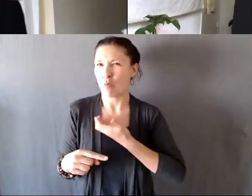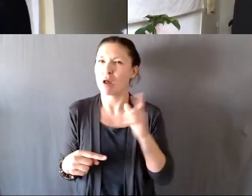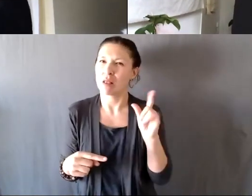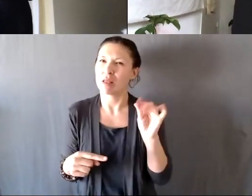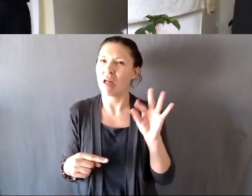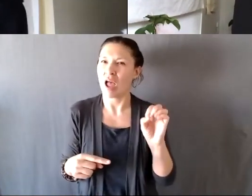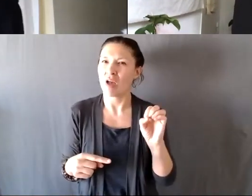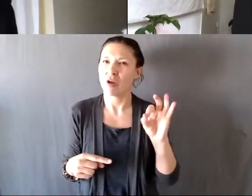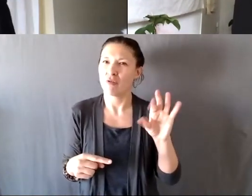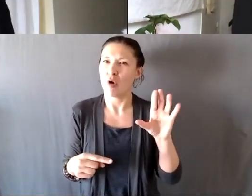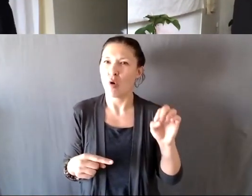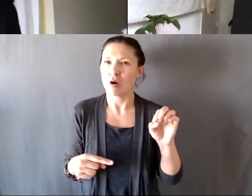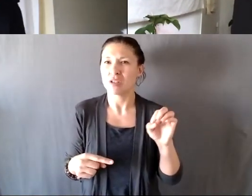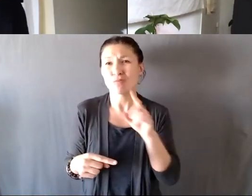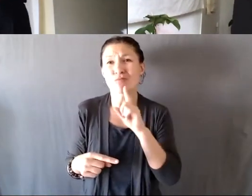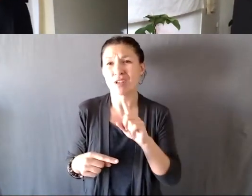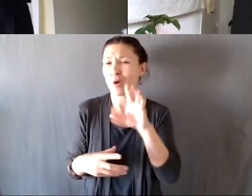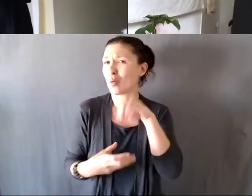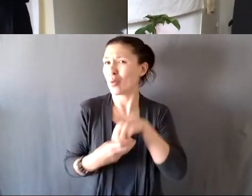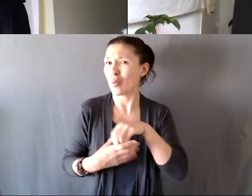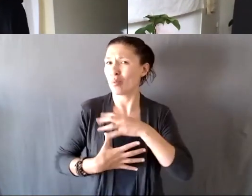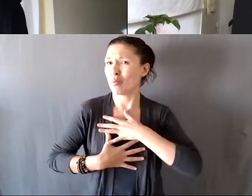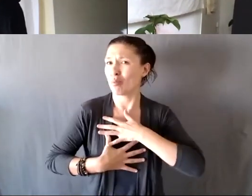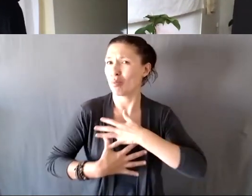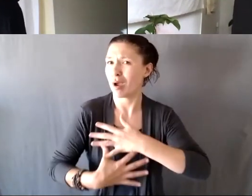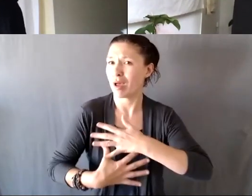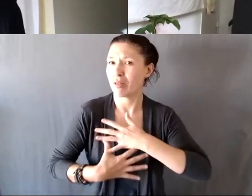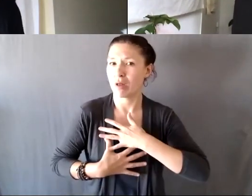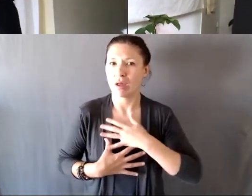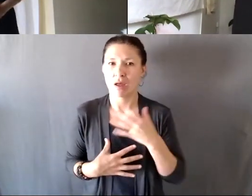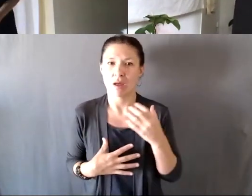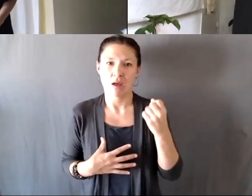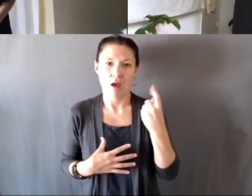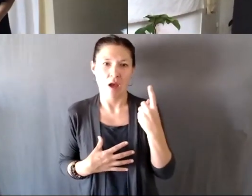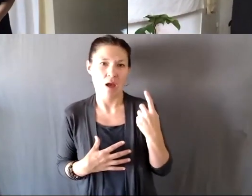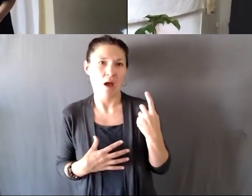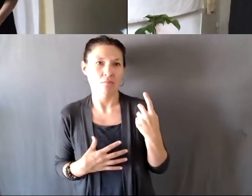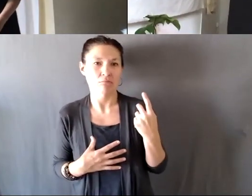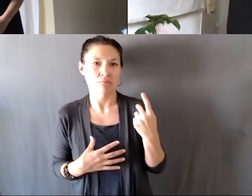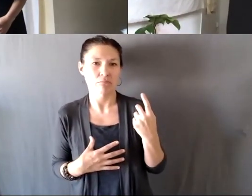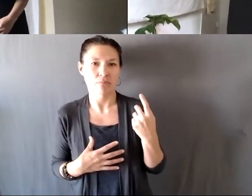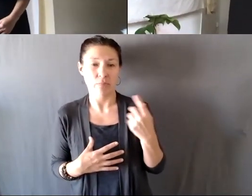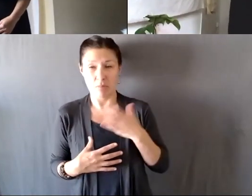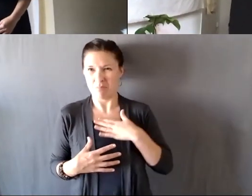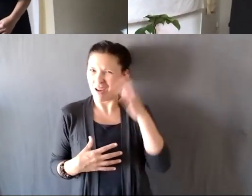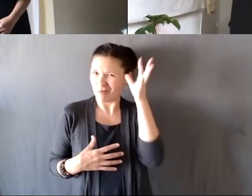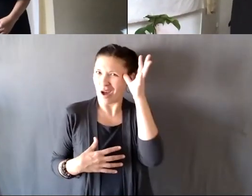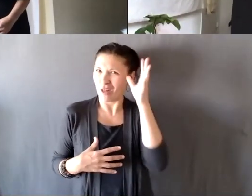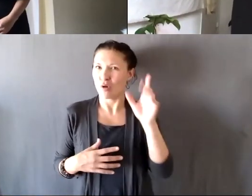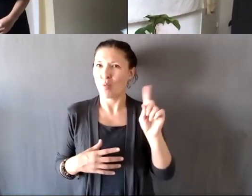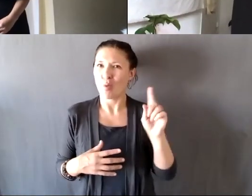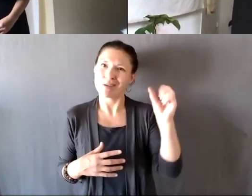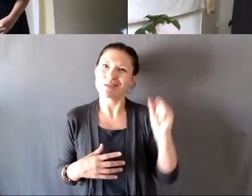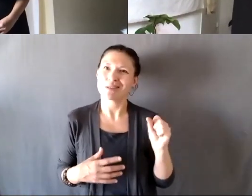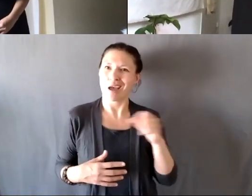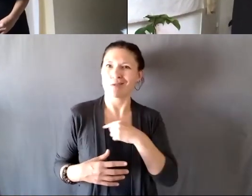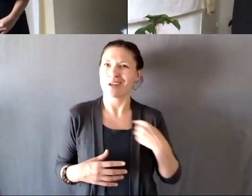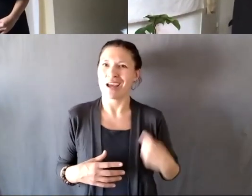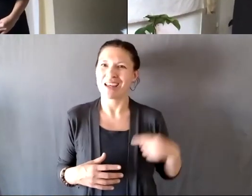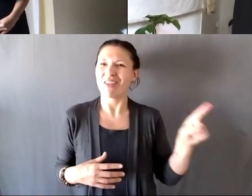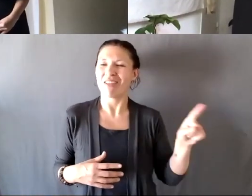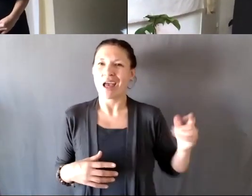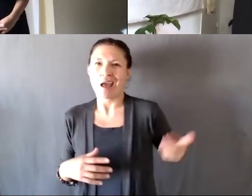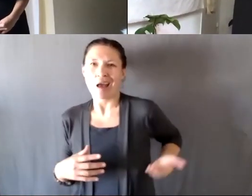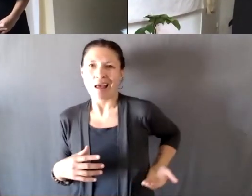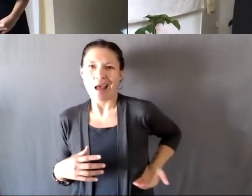father is from the south of China, and we grew up here in Cantonese. And I really like the Cantonese word for Qi,